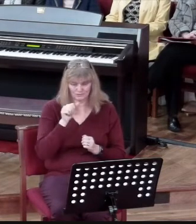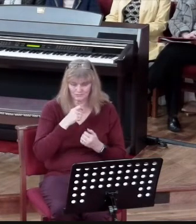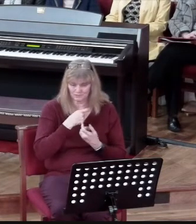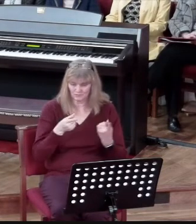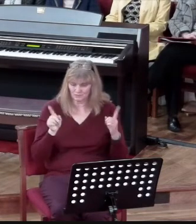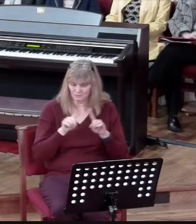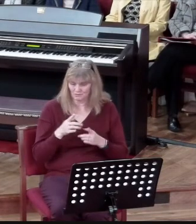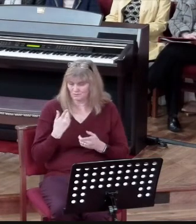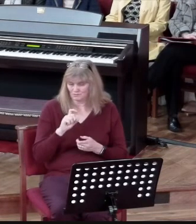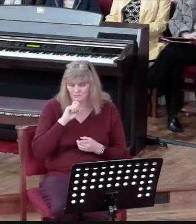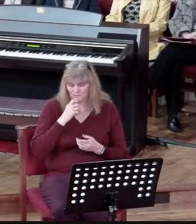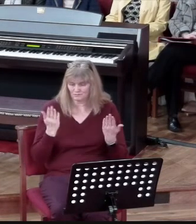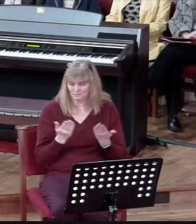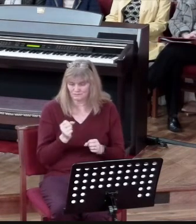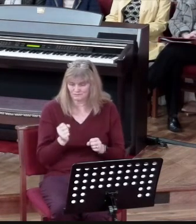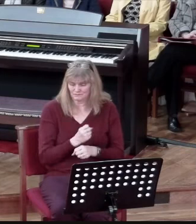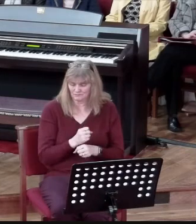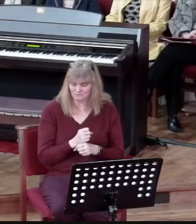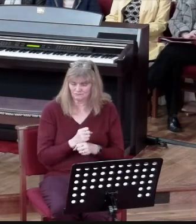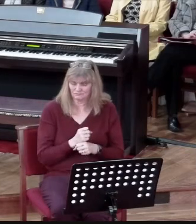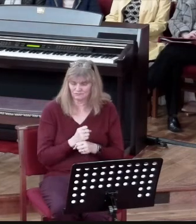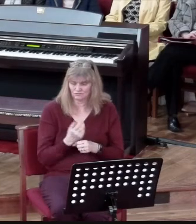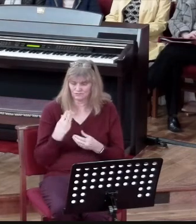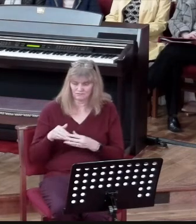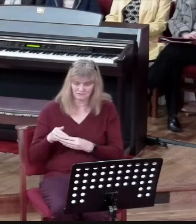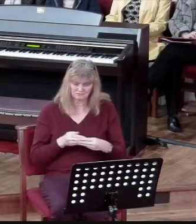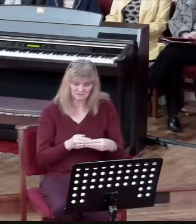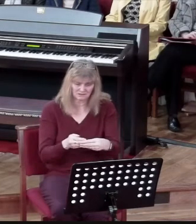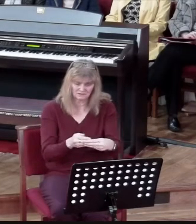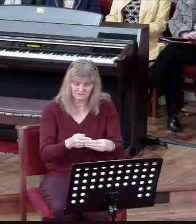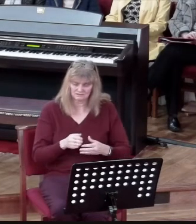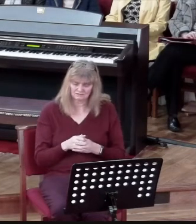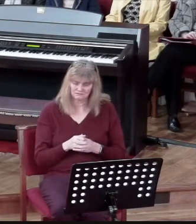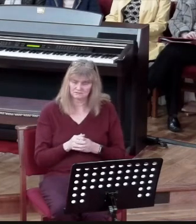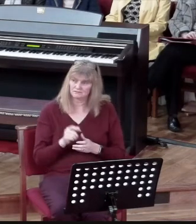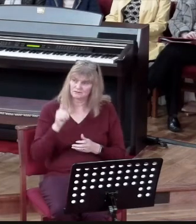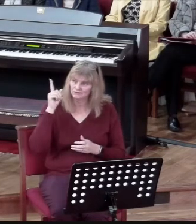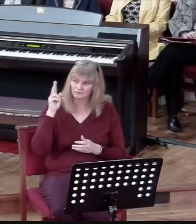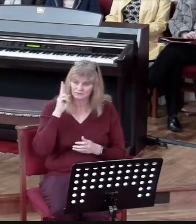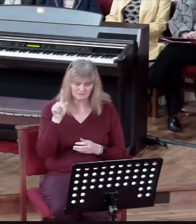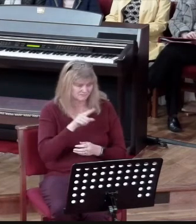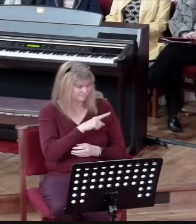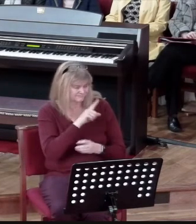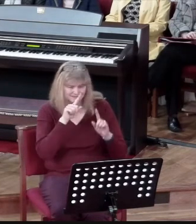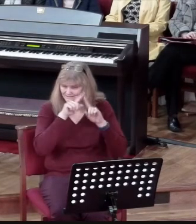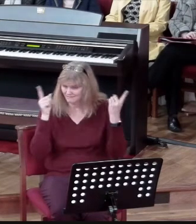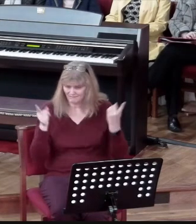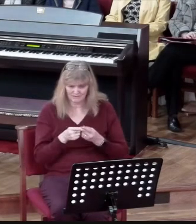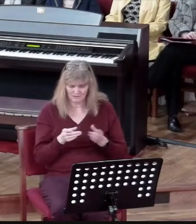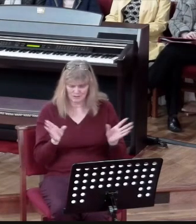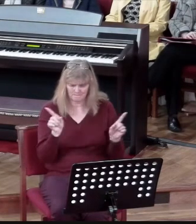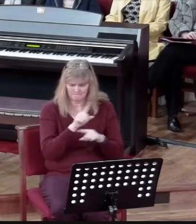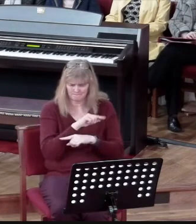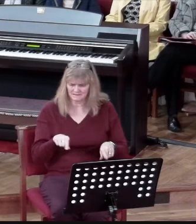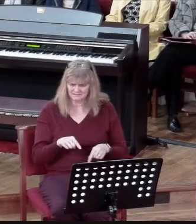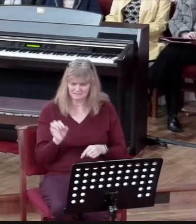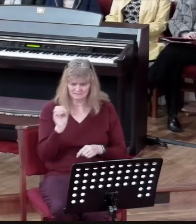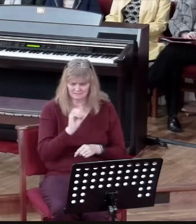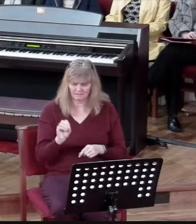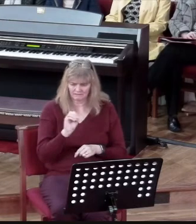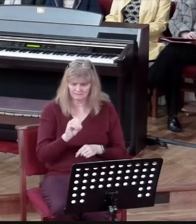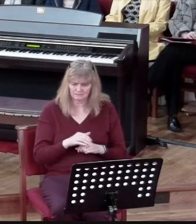us and direct us. The God who sees everything and misses nothing.